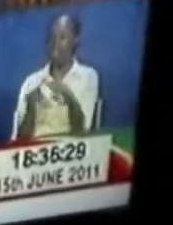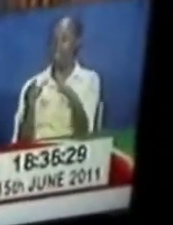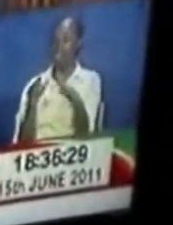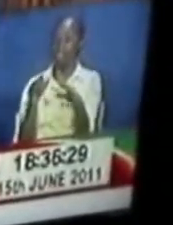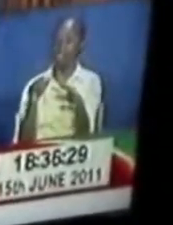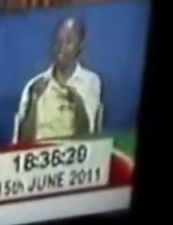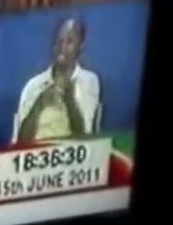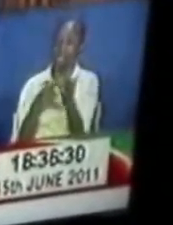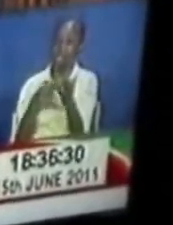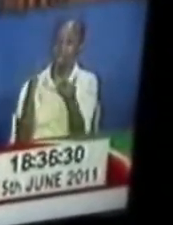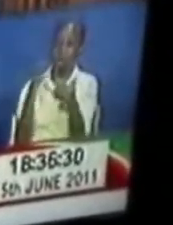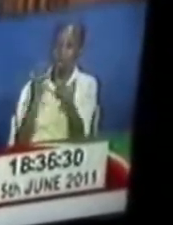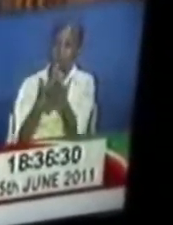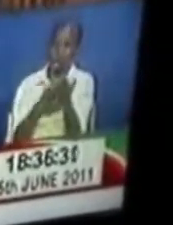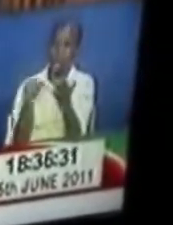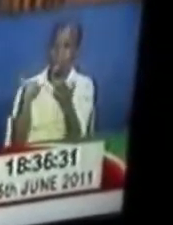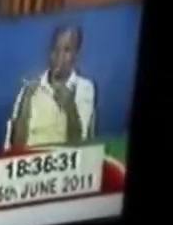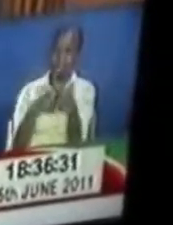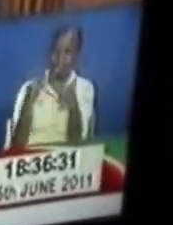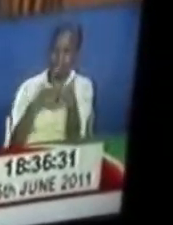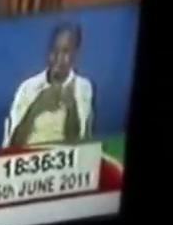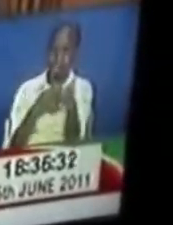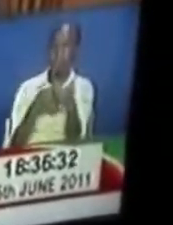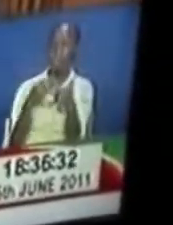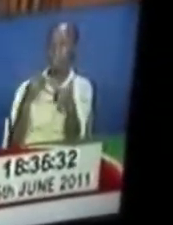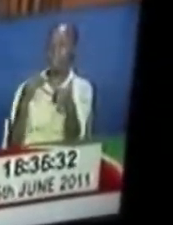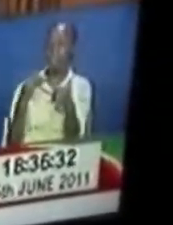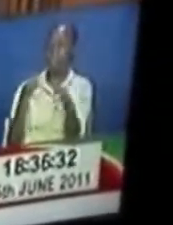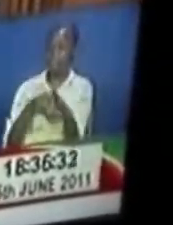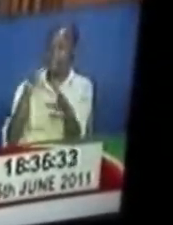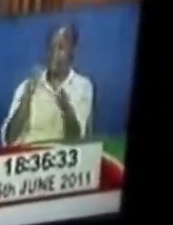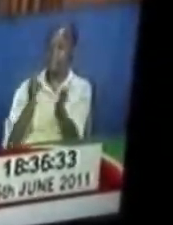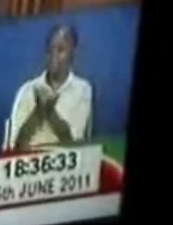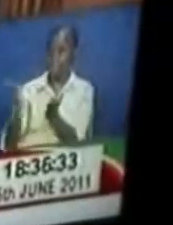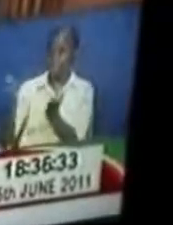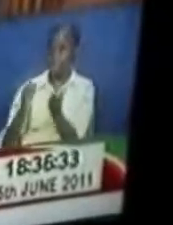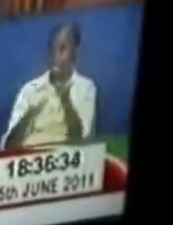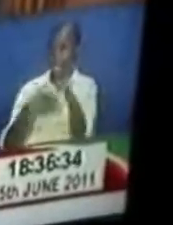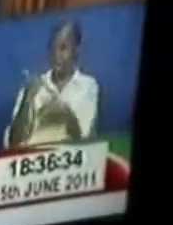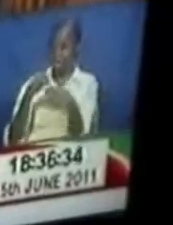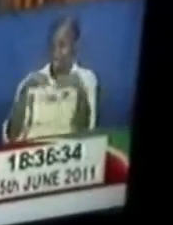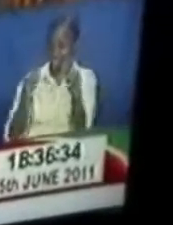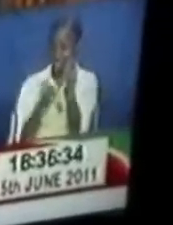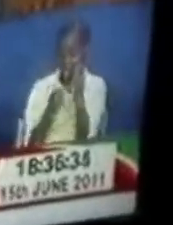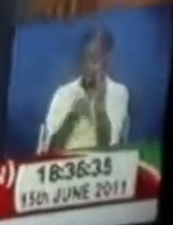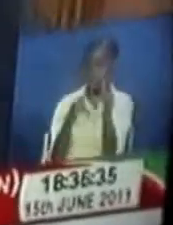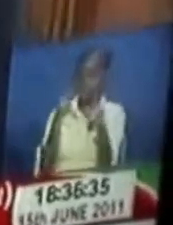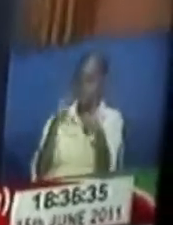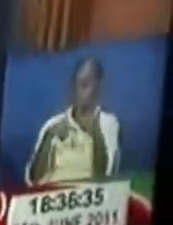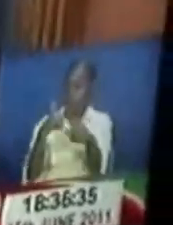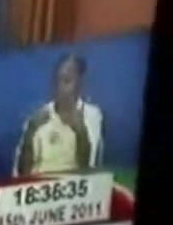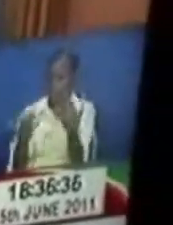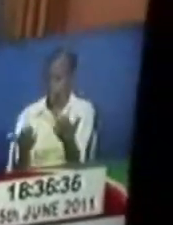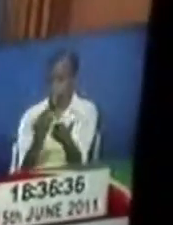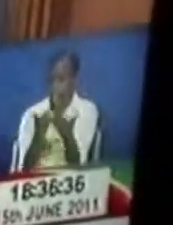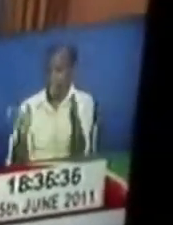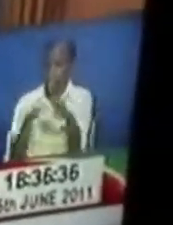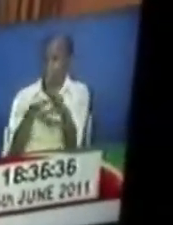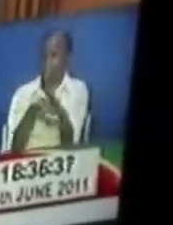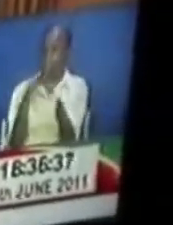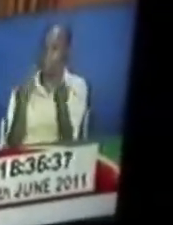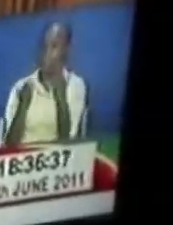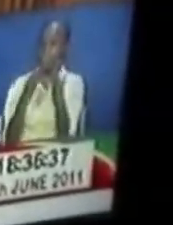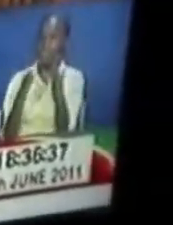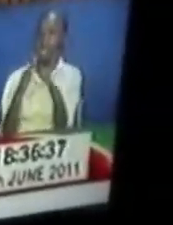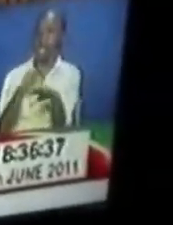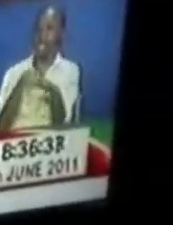98. Member may be suspended after being named. Shall be followed. The procedure that is going to be followed is any member may